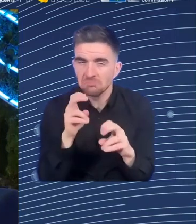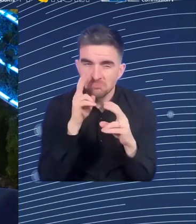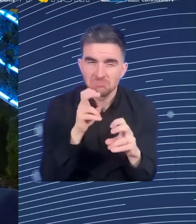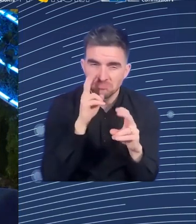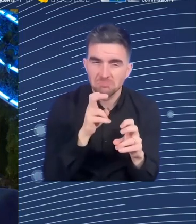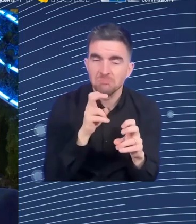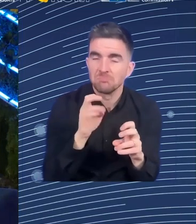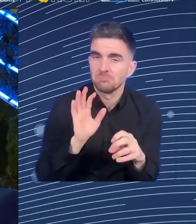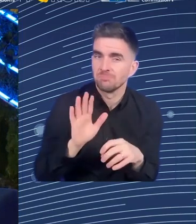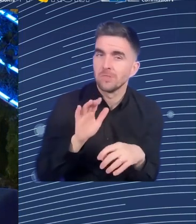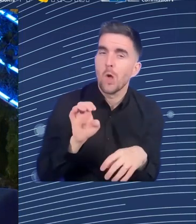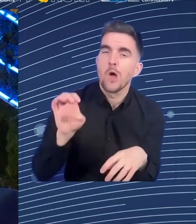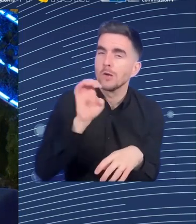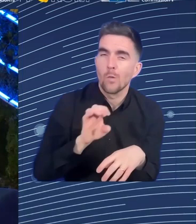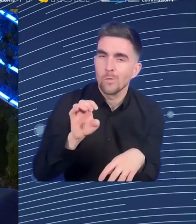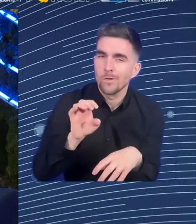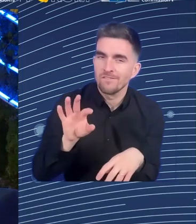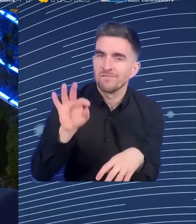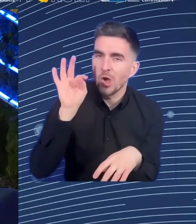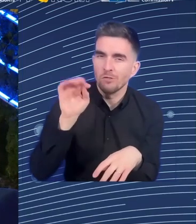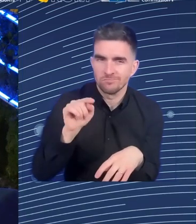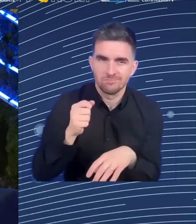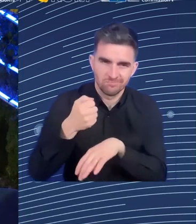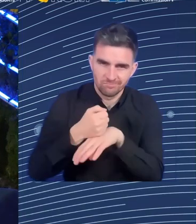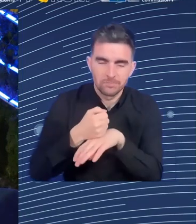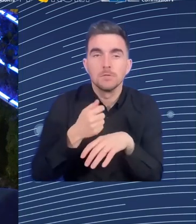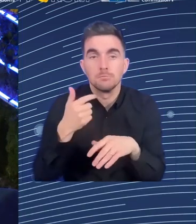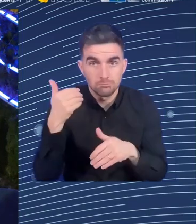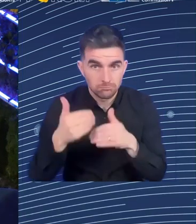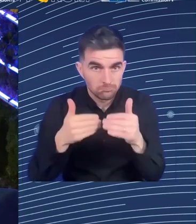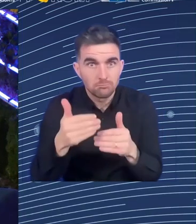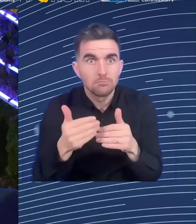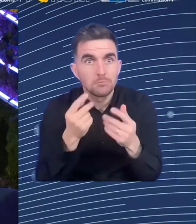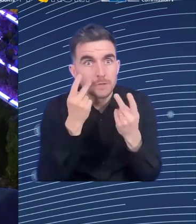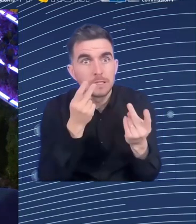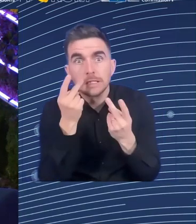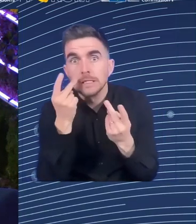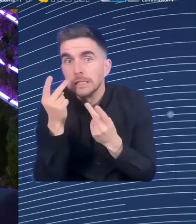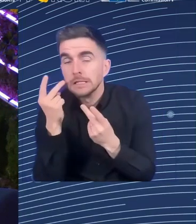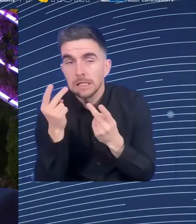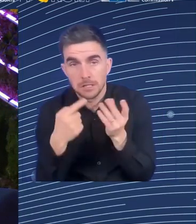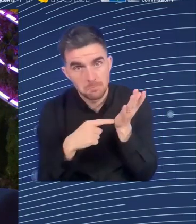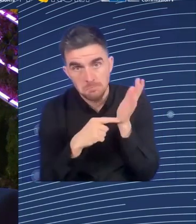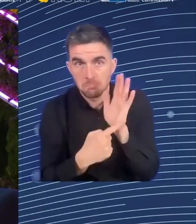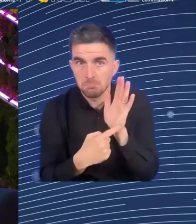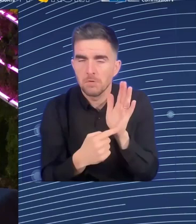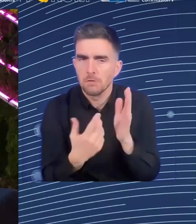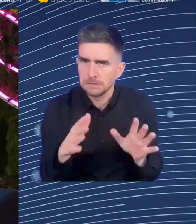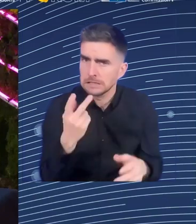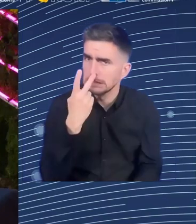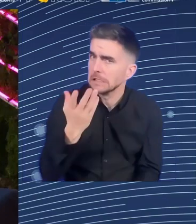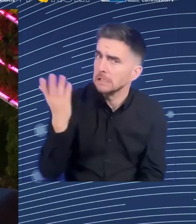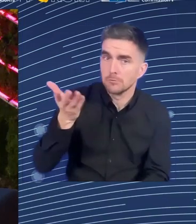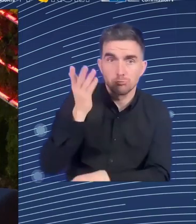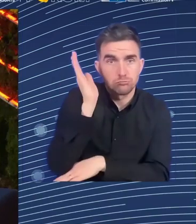have higher job strain, they have lower pay, and they have less secure contracts, generally speaking. So what kind